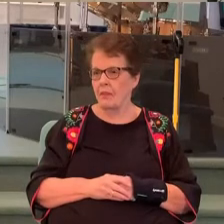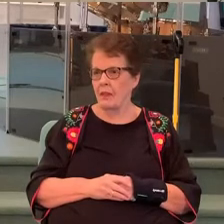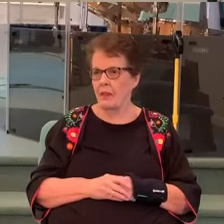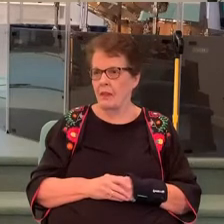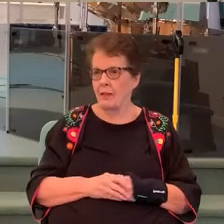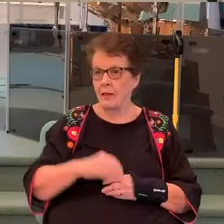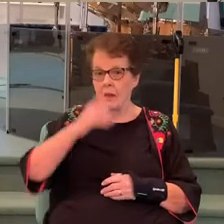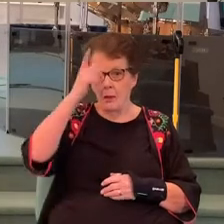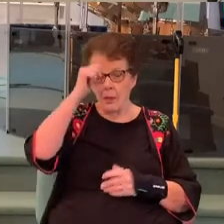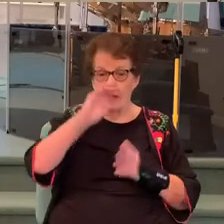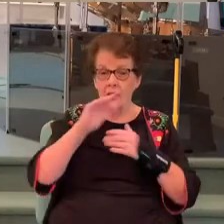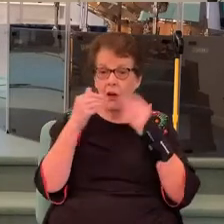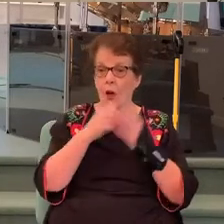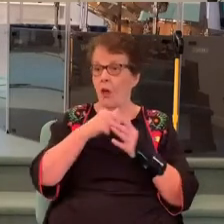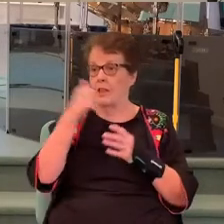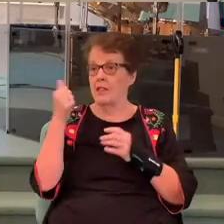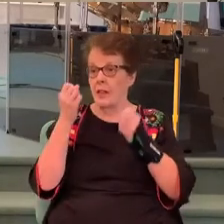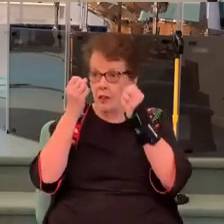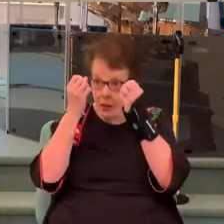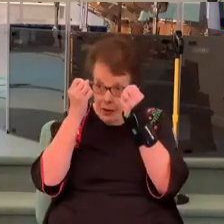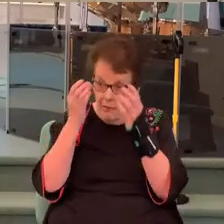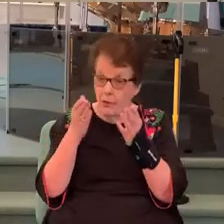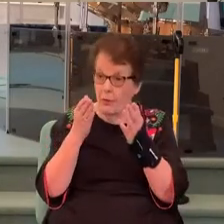all of this other information, here is